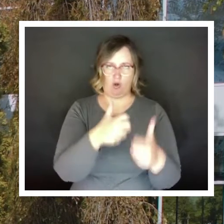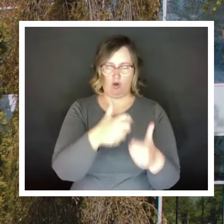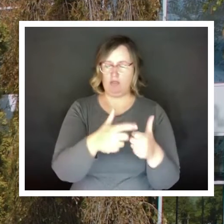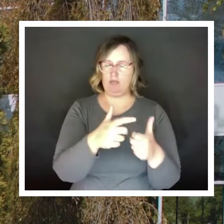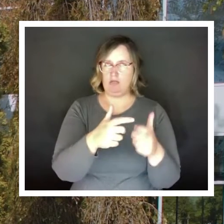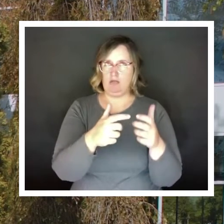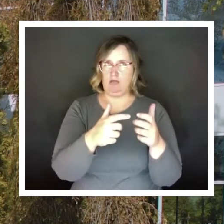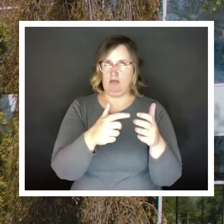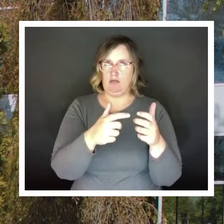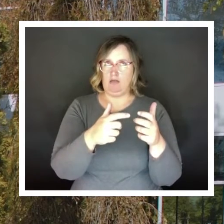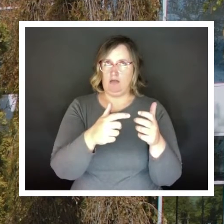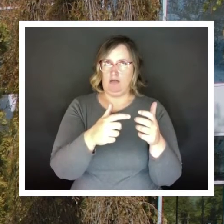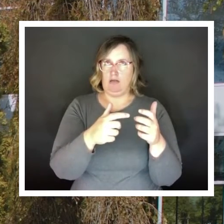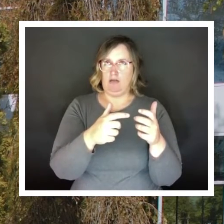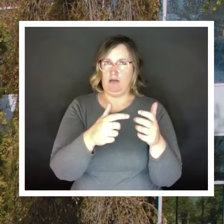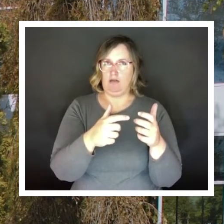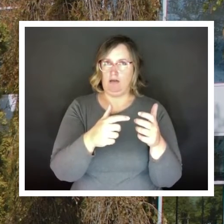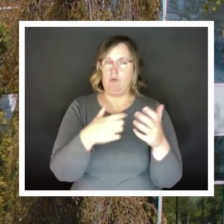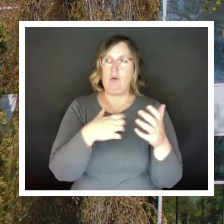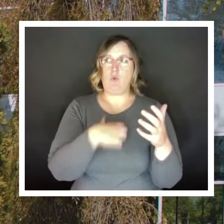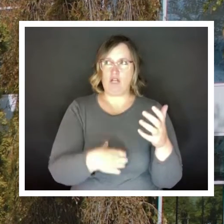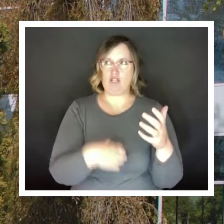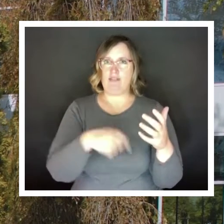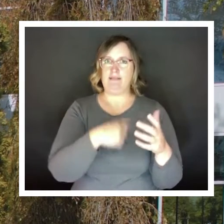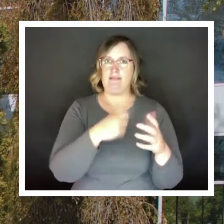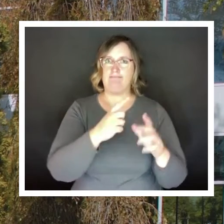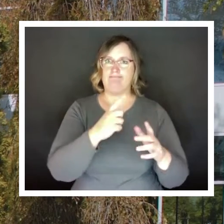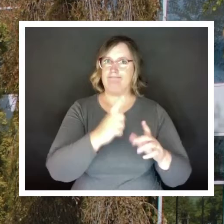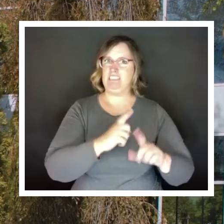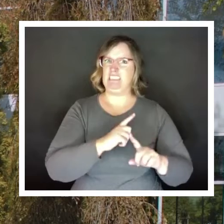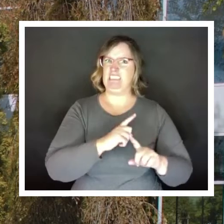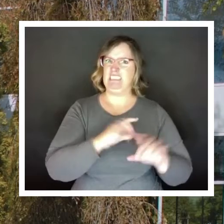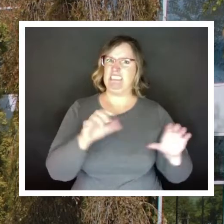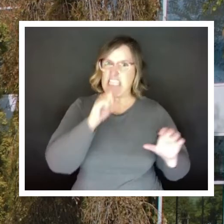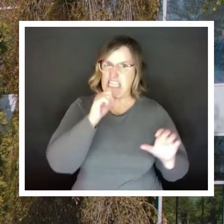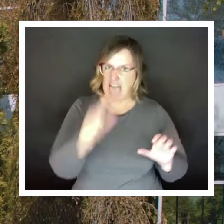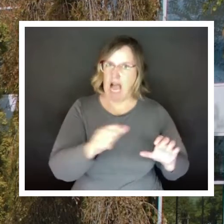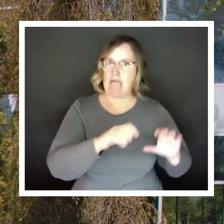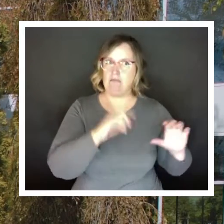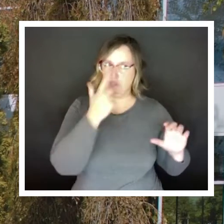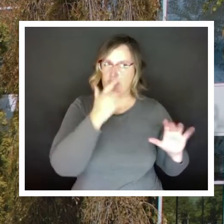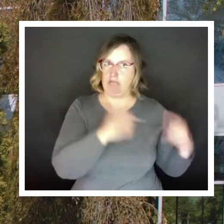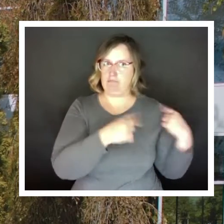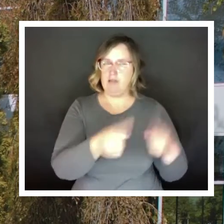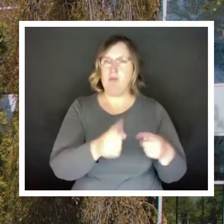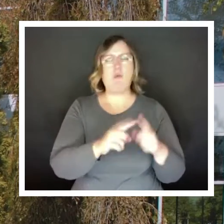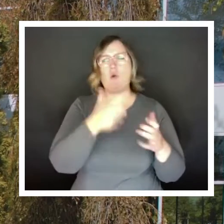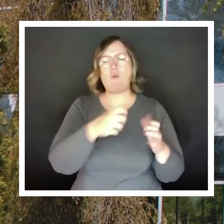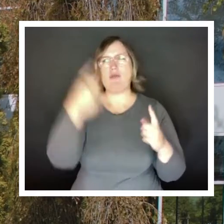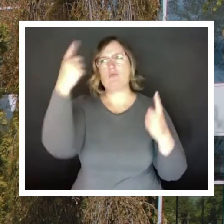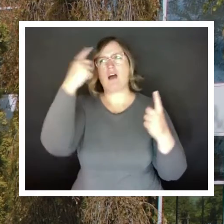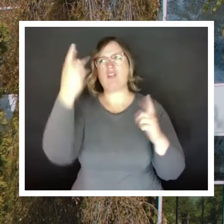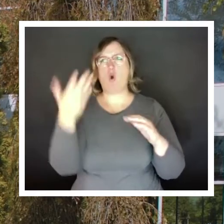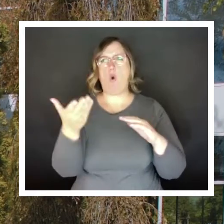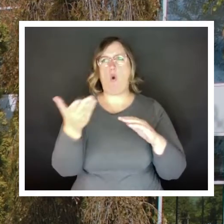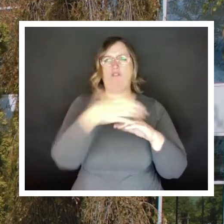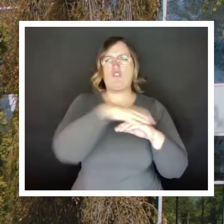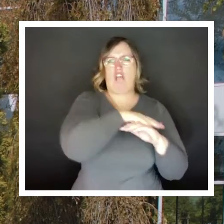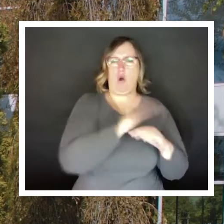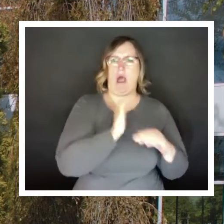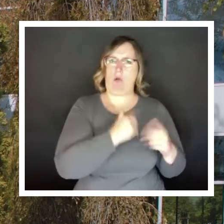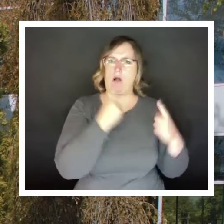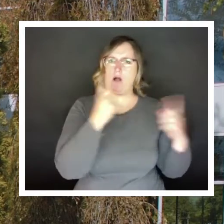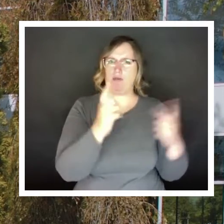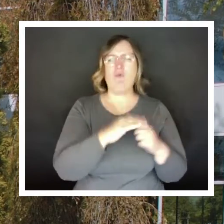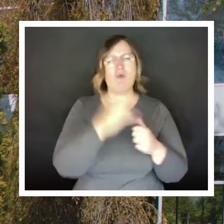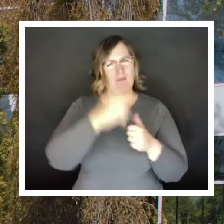would have liked for this day to go. But it is so important that we don't let those thoughts overshadow our accomplishments. We must remember our roots and